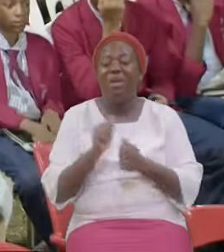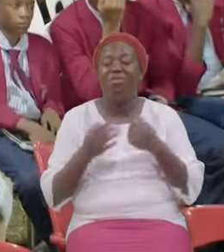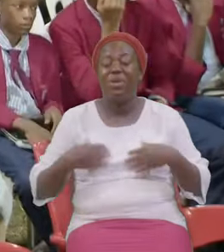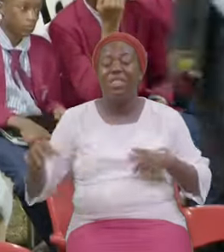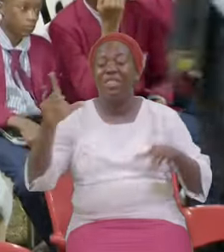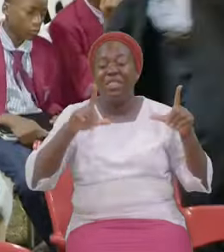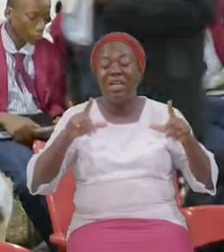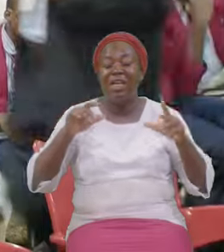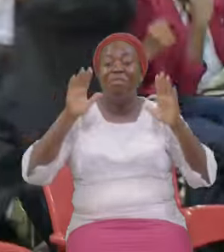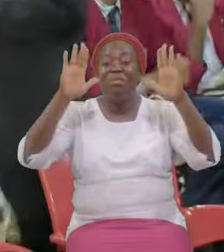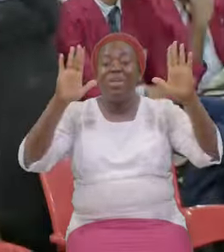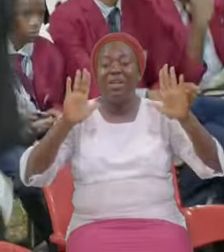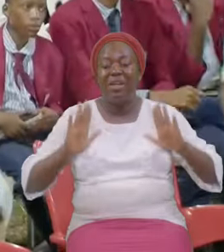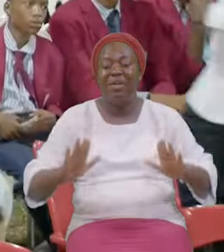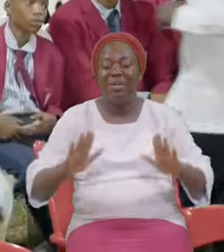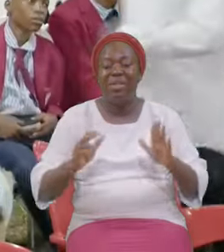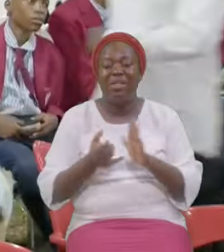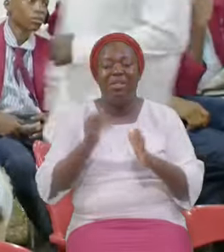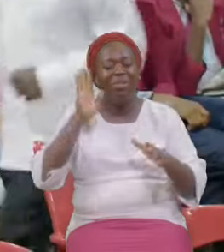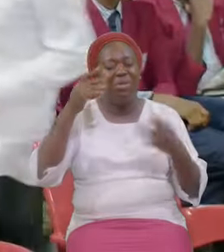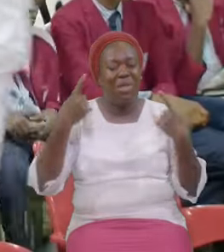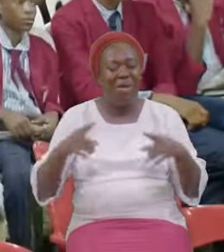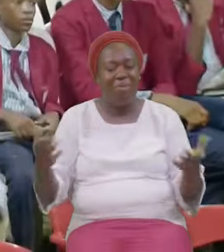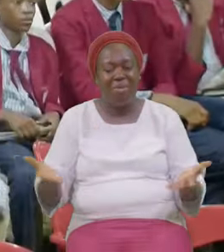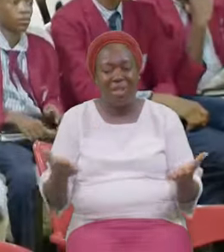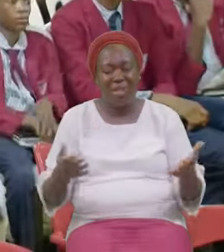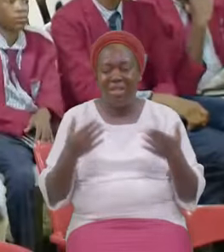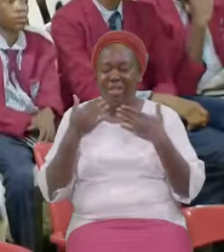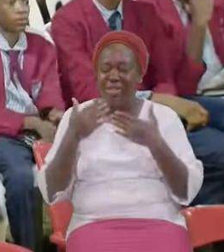tonight. Thank you, sir.